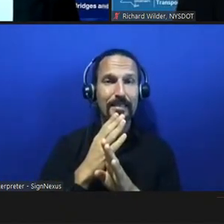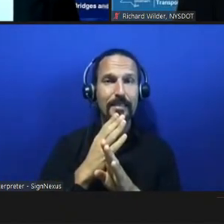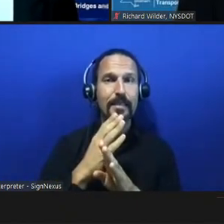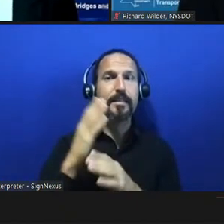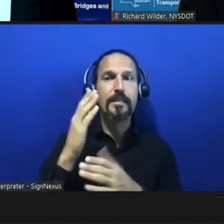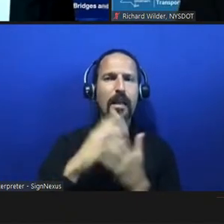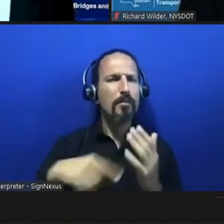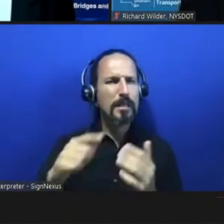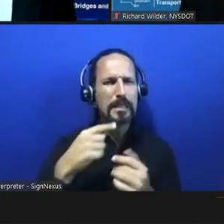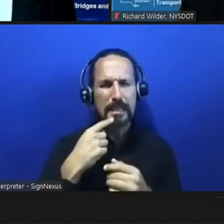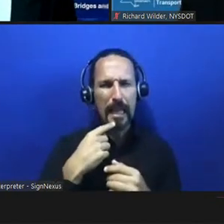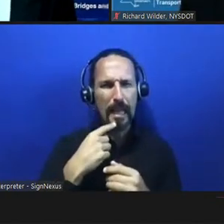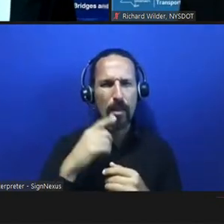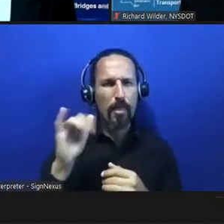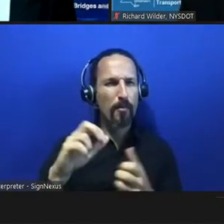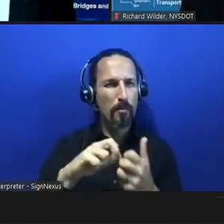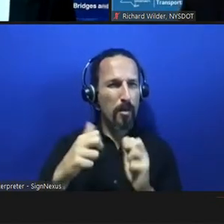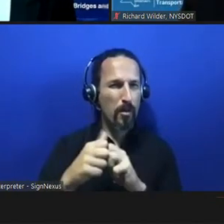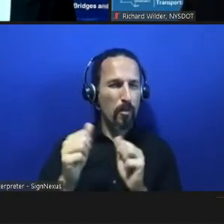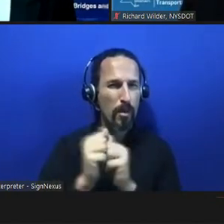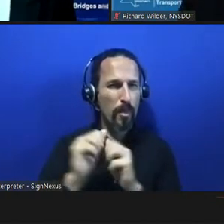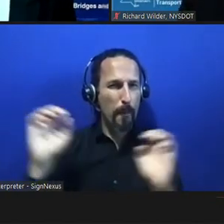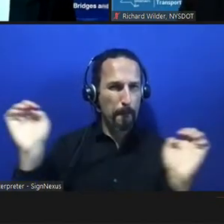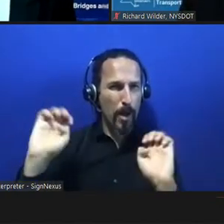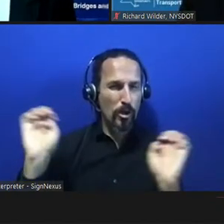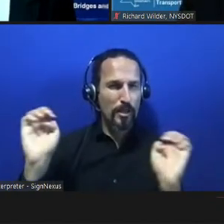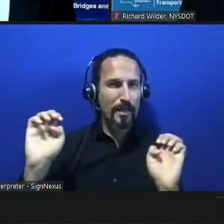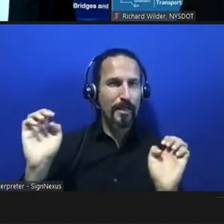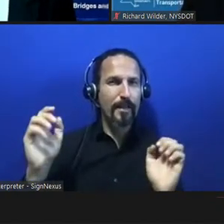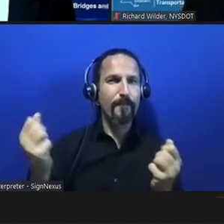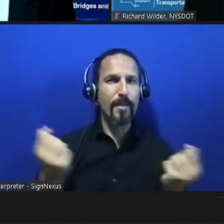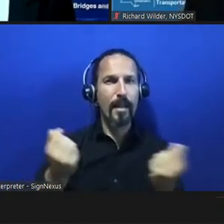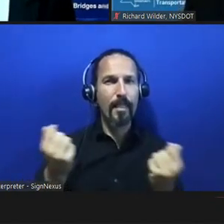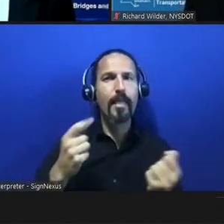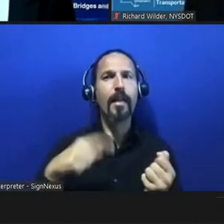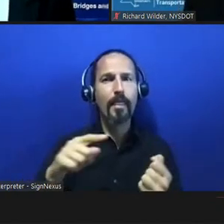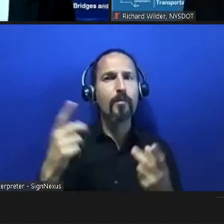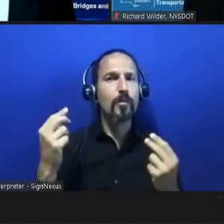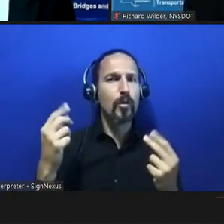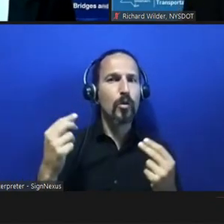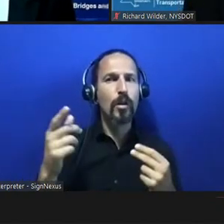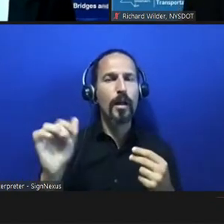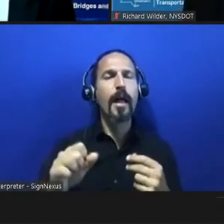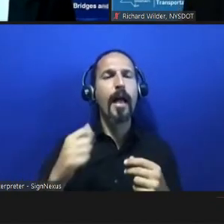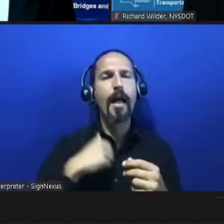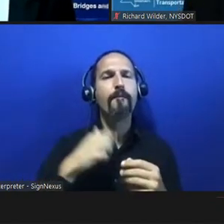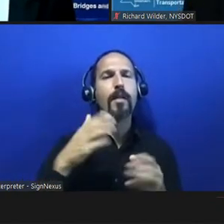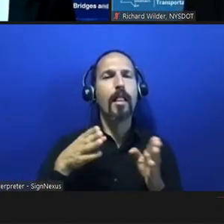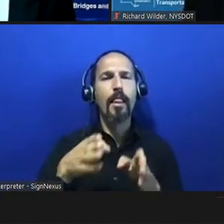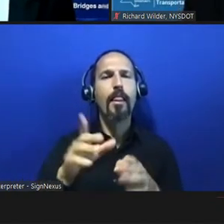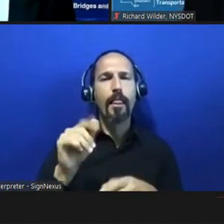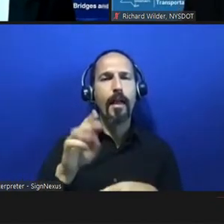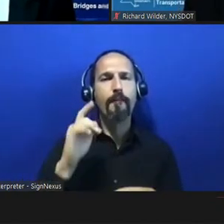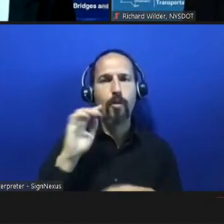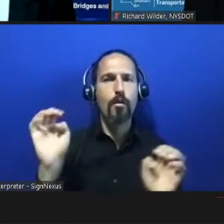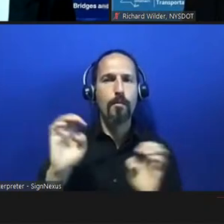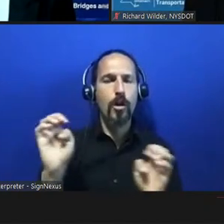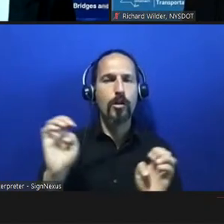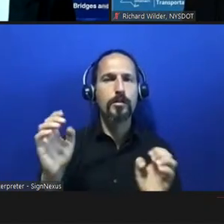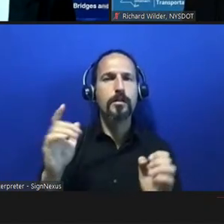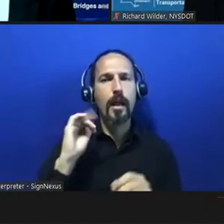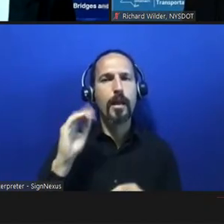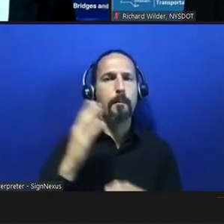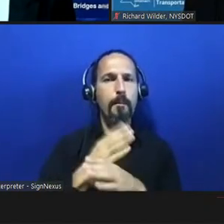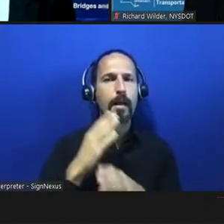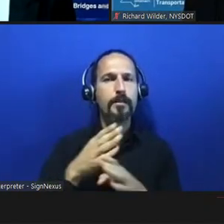um and someone had said earlier there was an issue with like emergency vehicles if that's the case they can have a lane for emergency vehicles and the bus lane